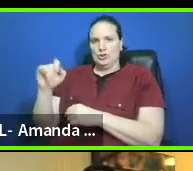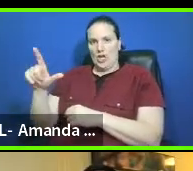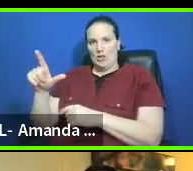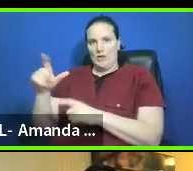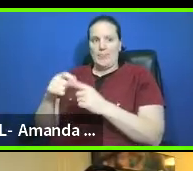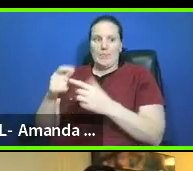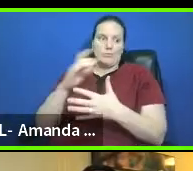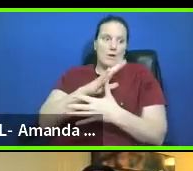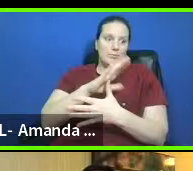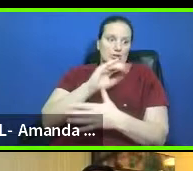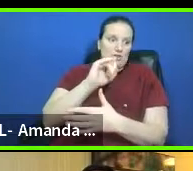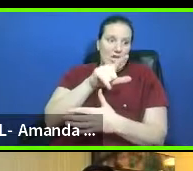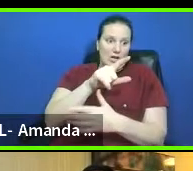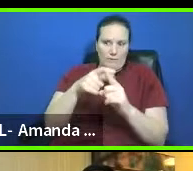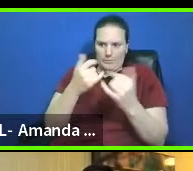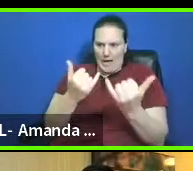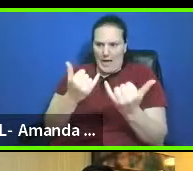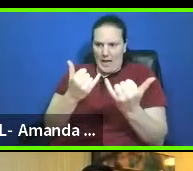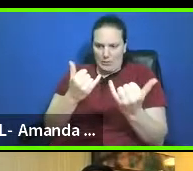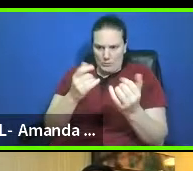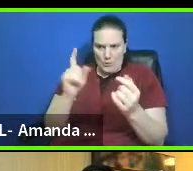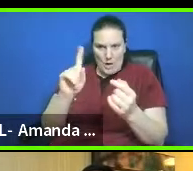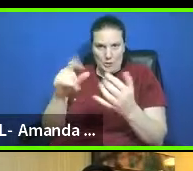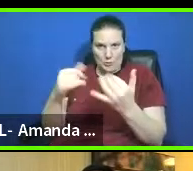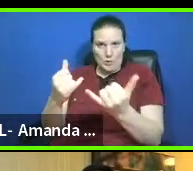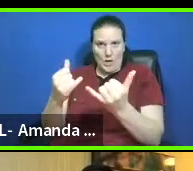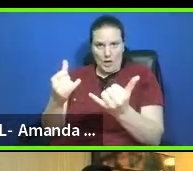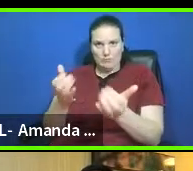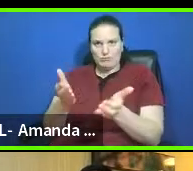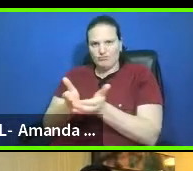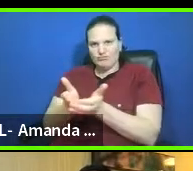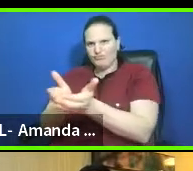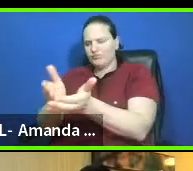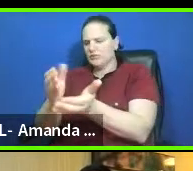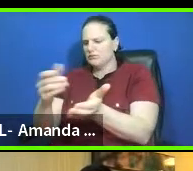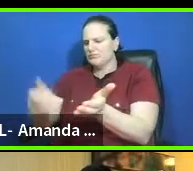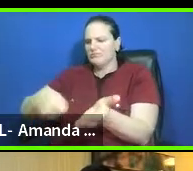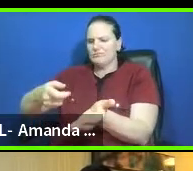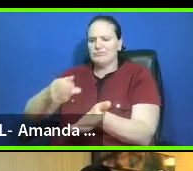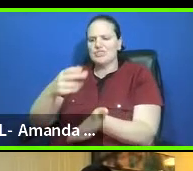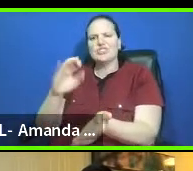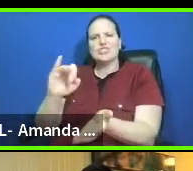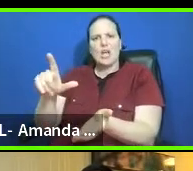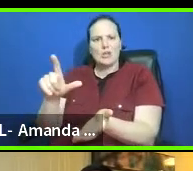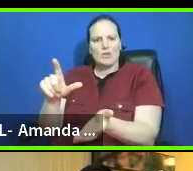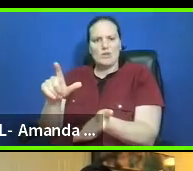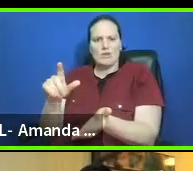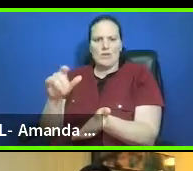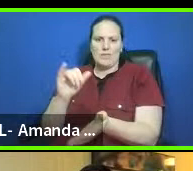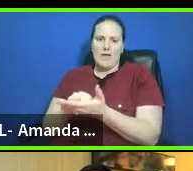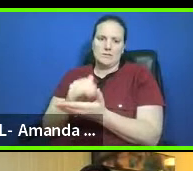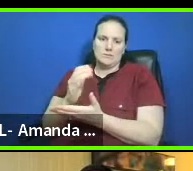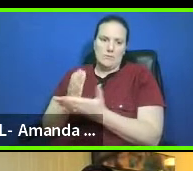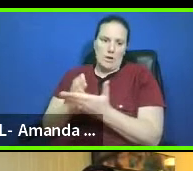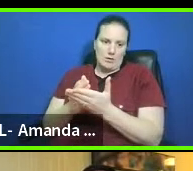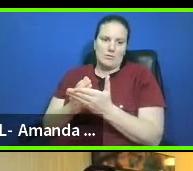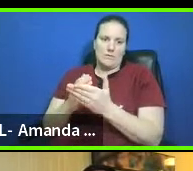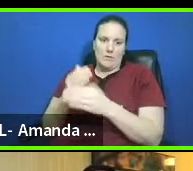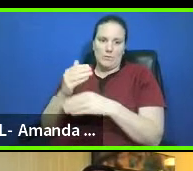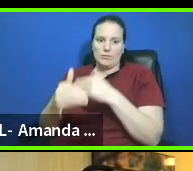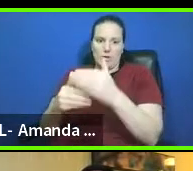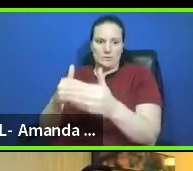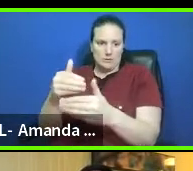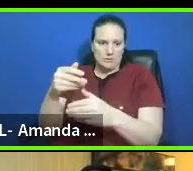are today. And so that's part of our permitting process, but that